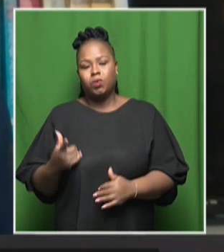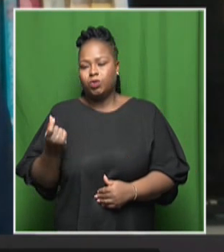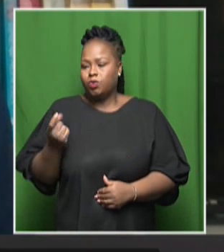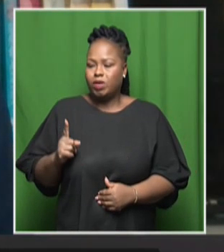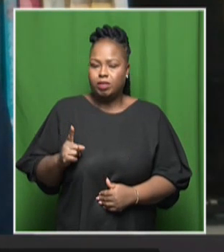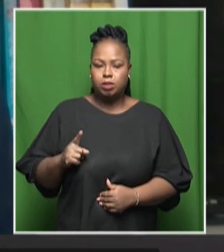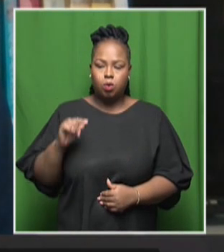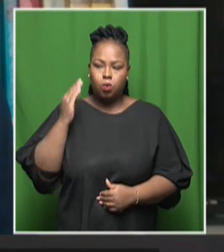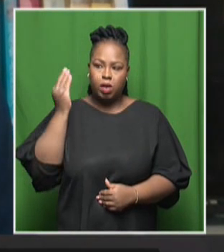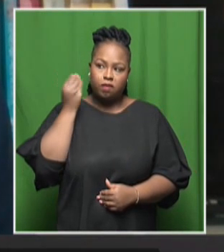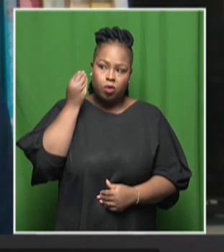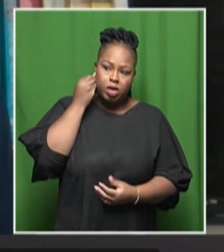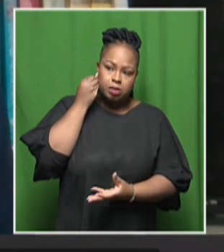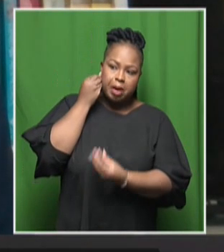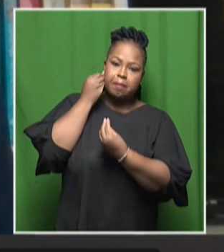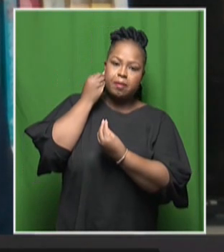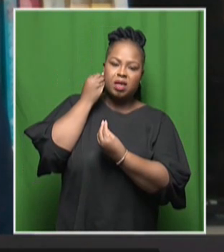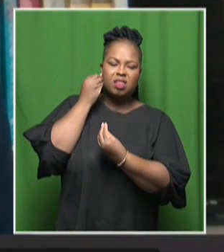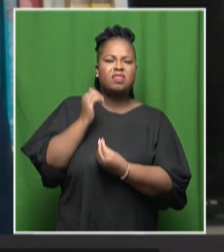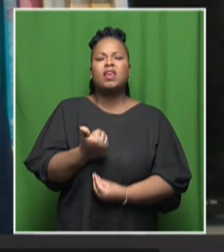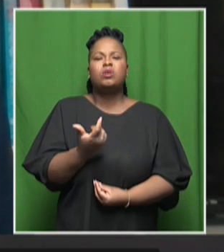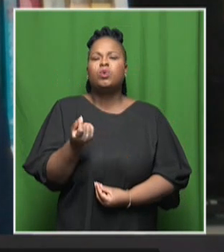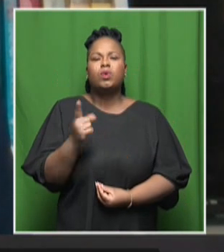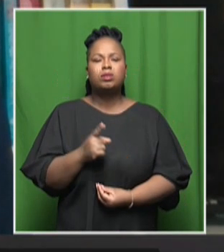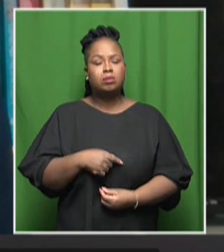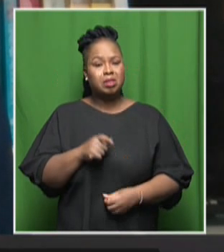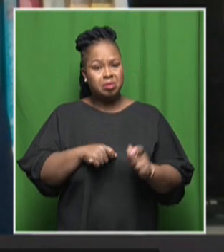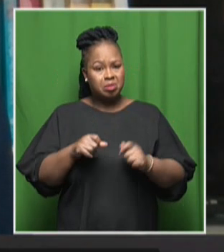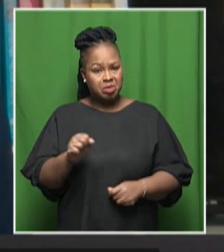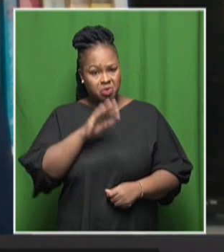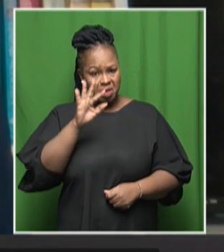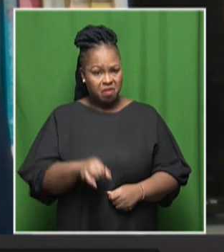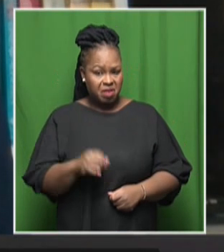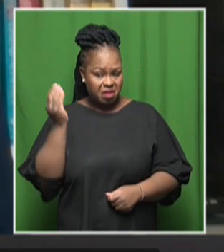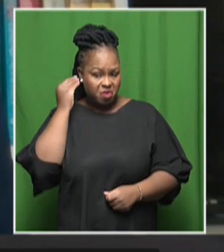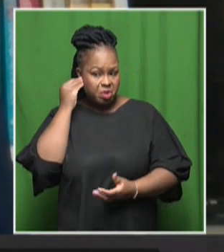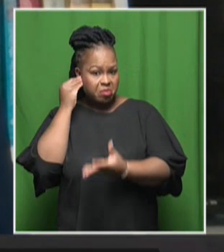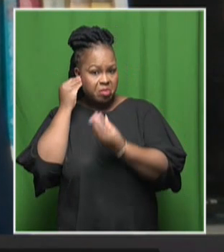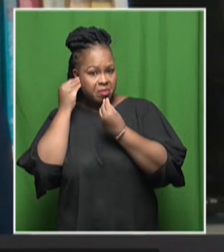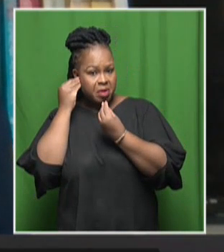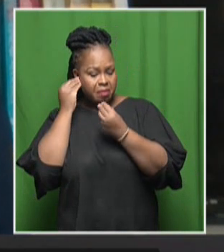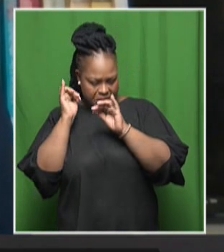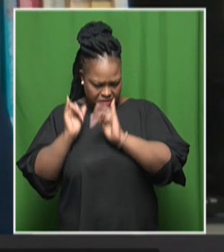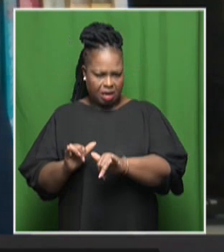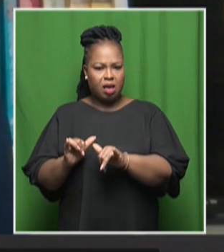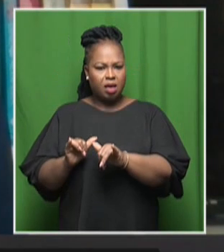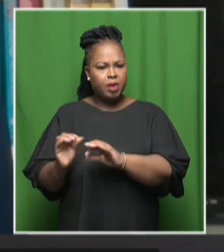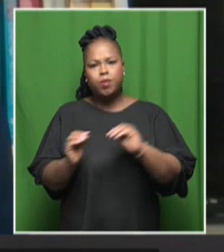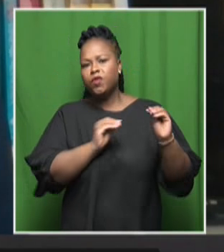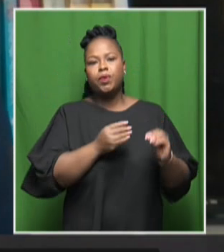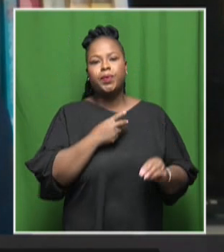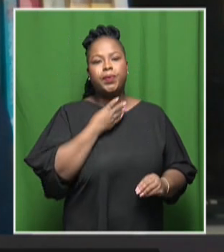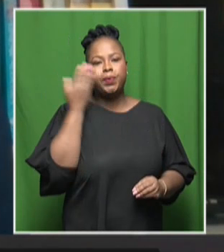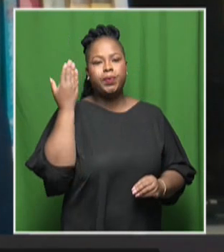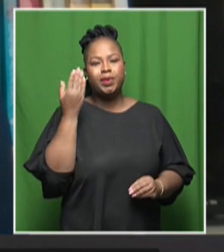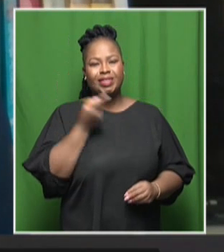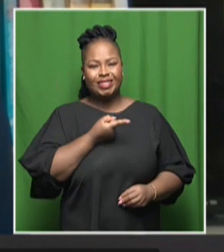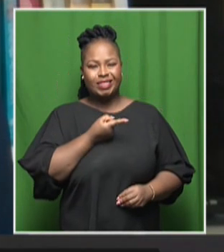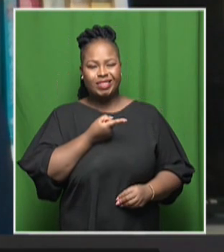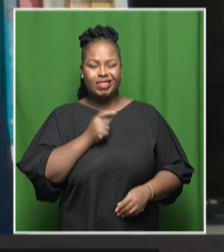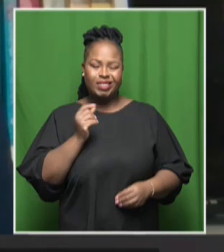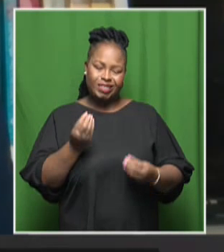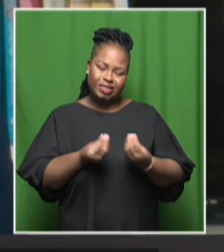ourselves not evacuating as South Africans ahead of a flood warning. And that's something that we need to work on. We need to make